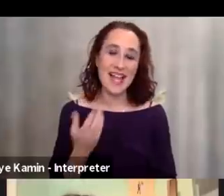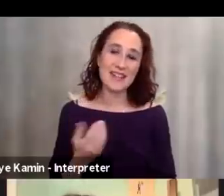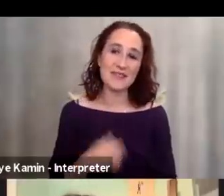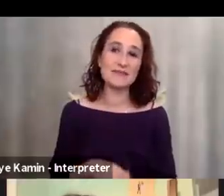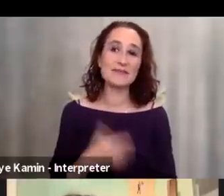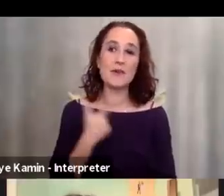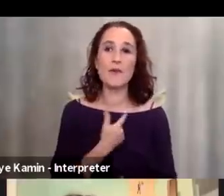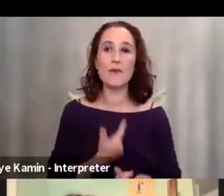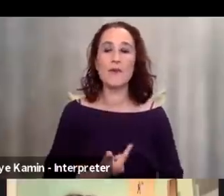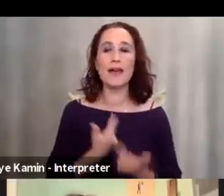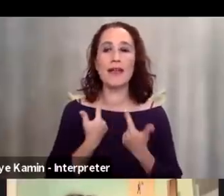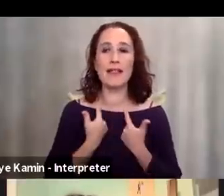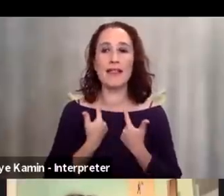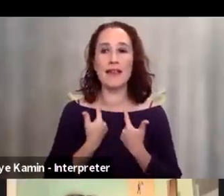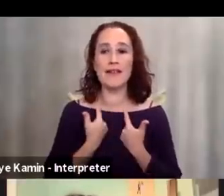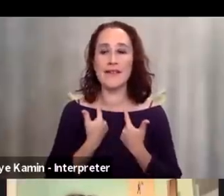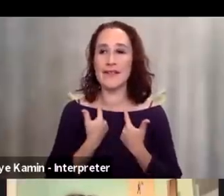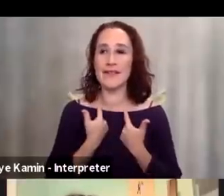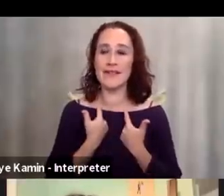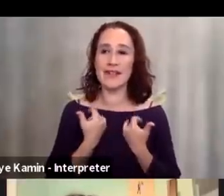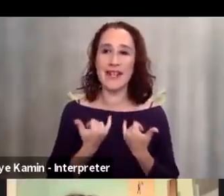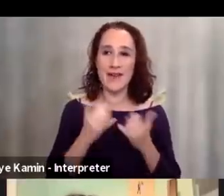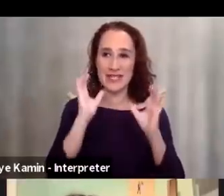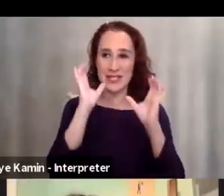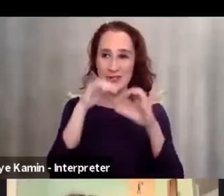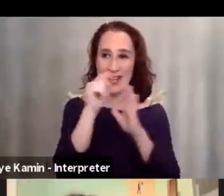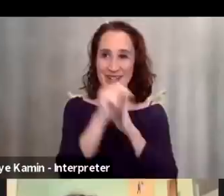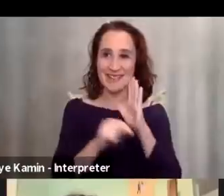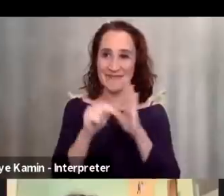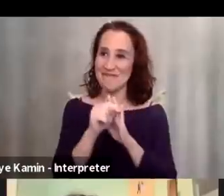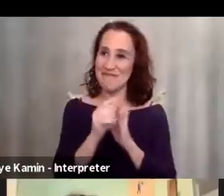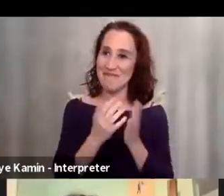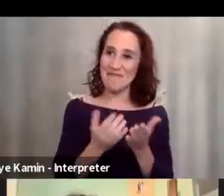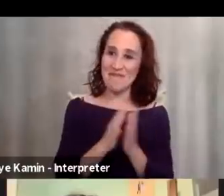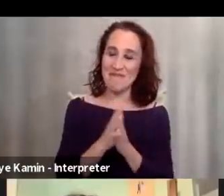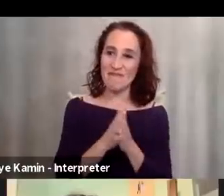we live in a strange time where there isn't a lot of